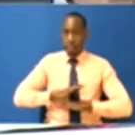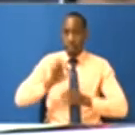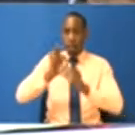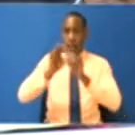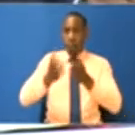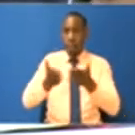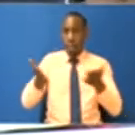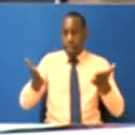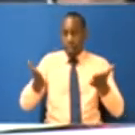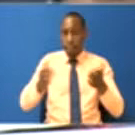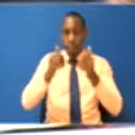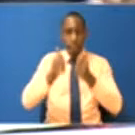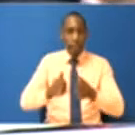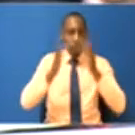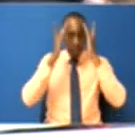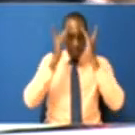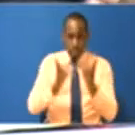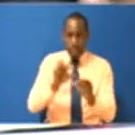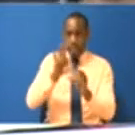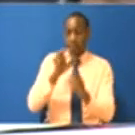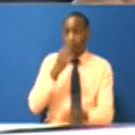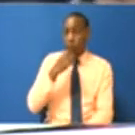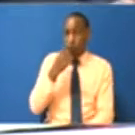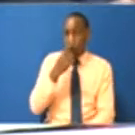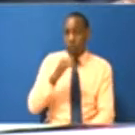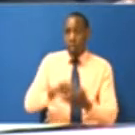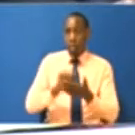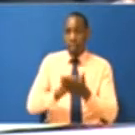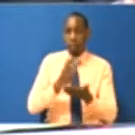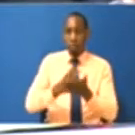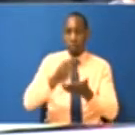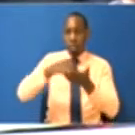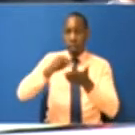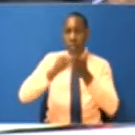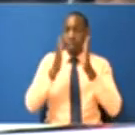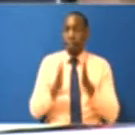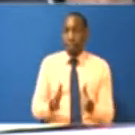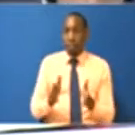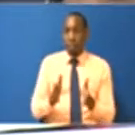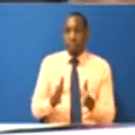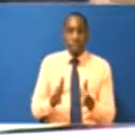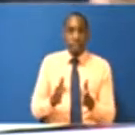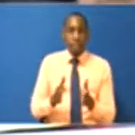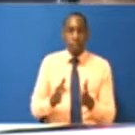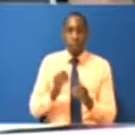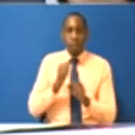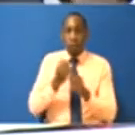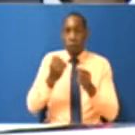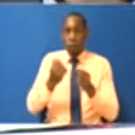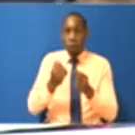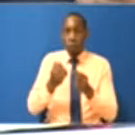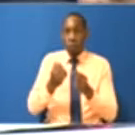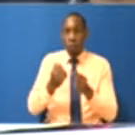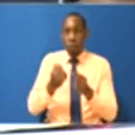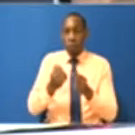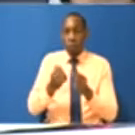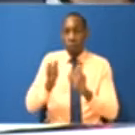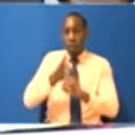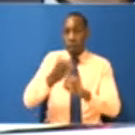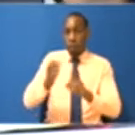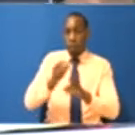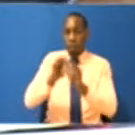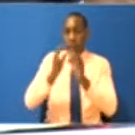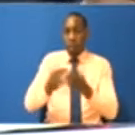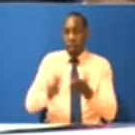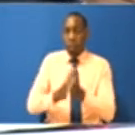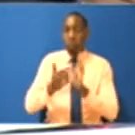voter who has not made up their mind that this is the right candidate you can only do that if you show us that